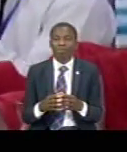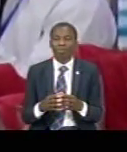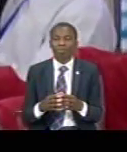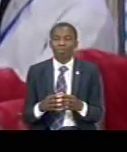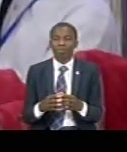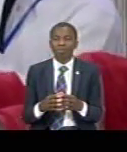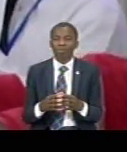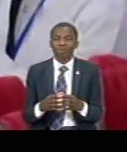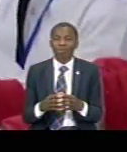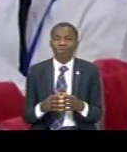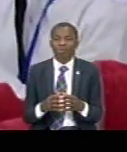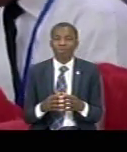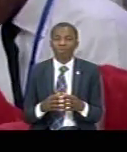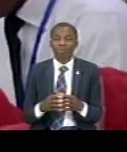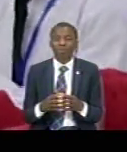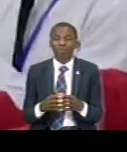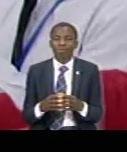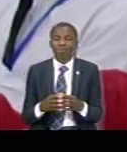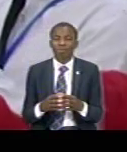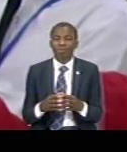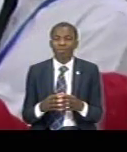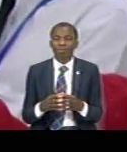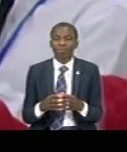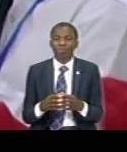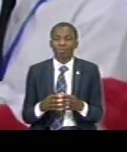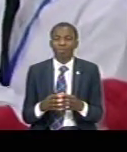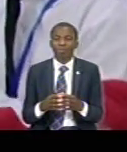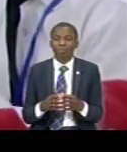You have done us well, Jesus.